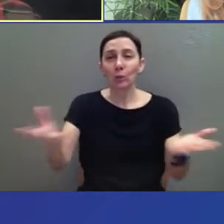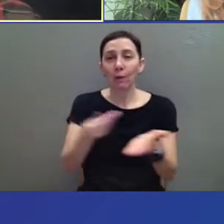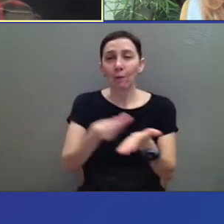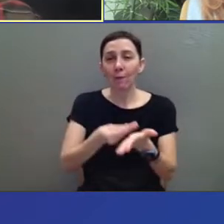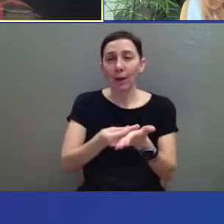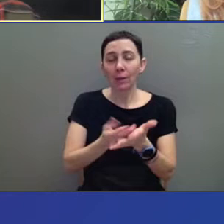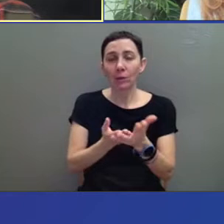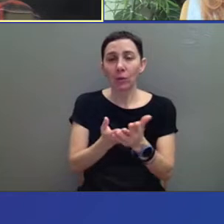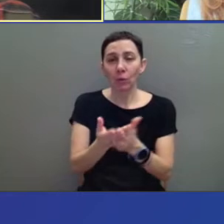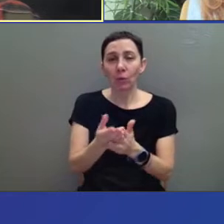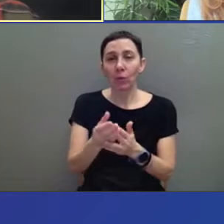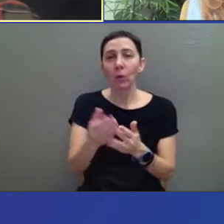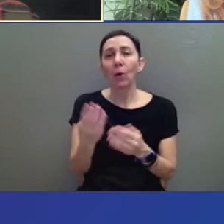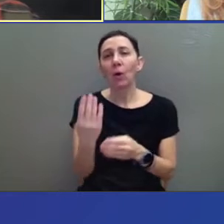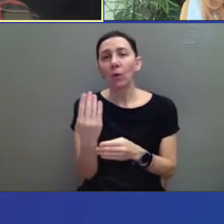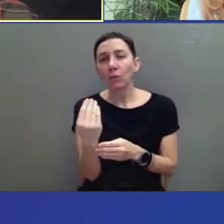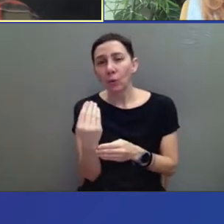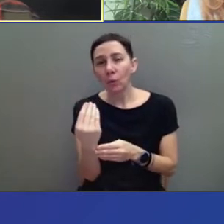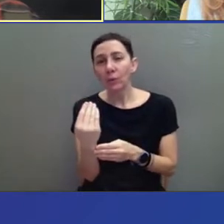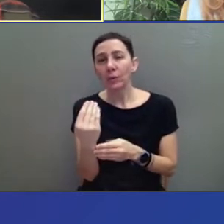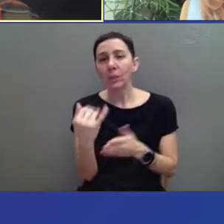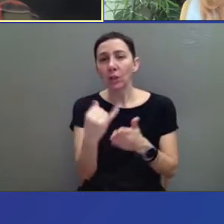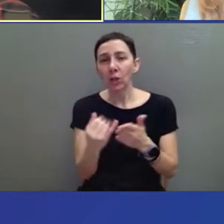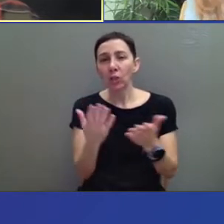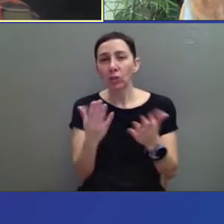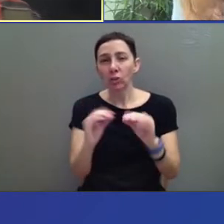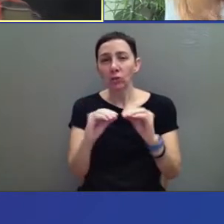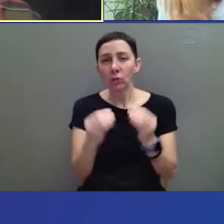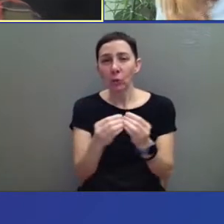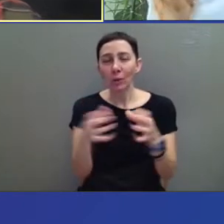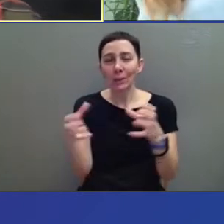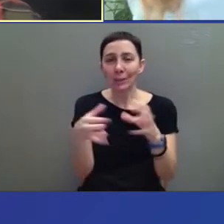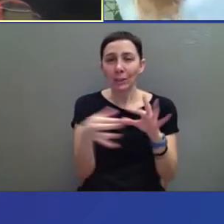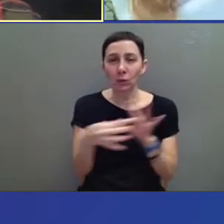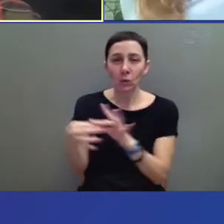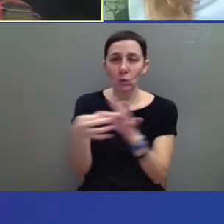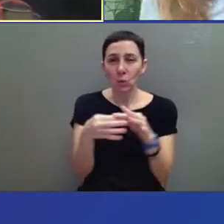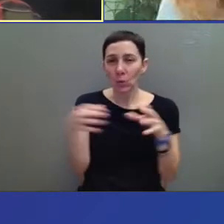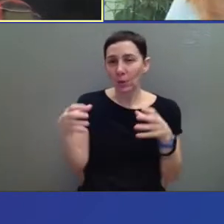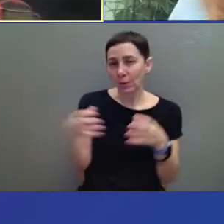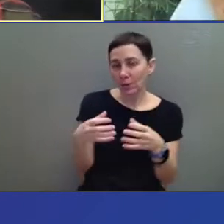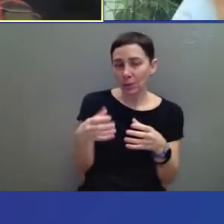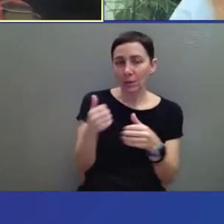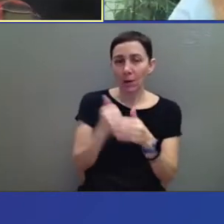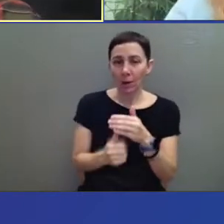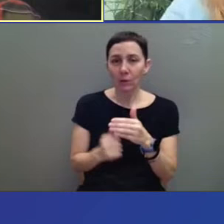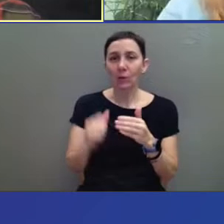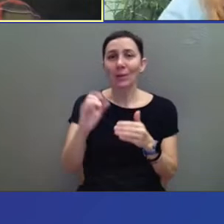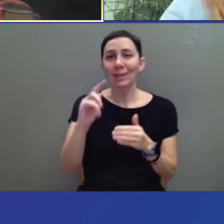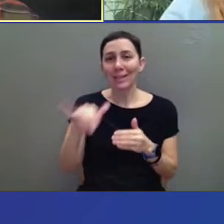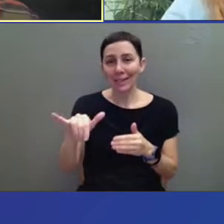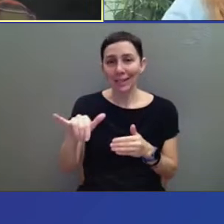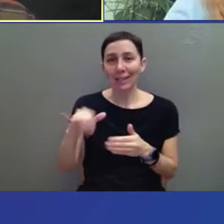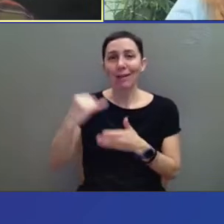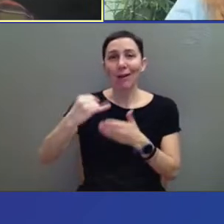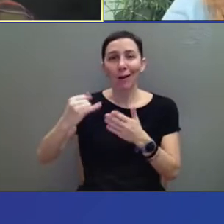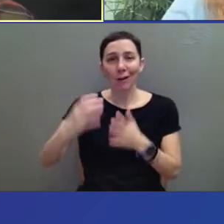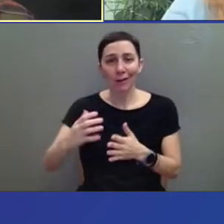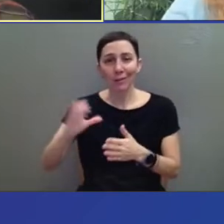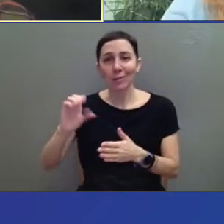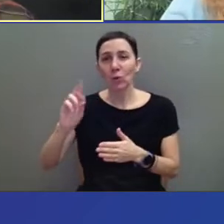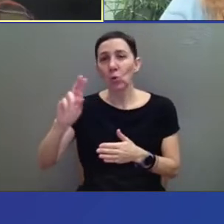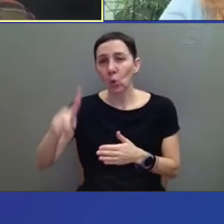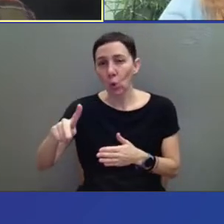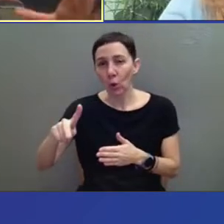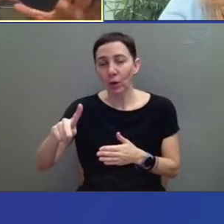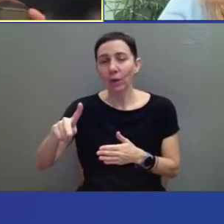coalition of roughly 14 artist service organizations as part of the City Artist Corps grant program. As some of you